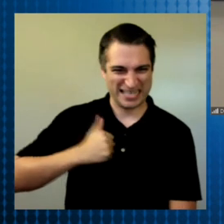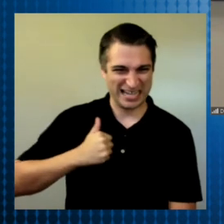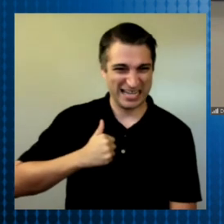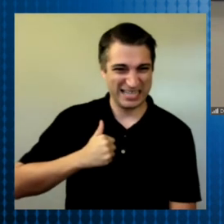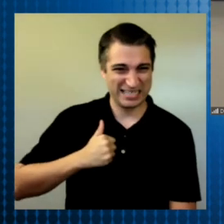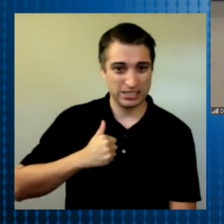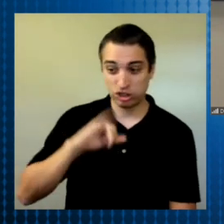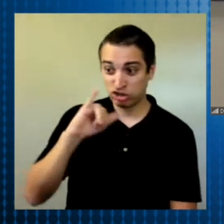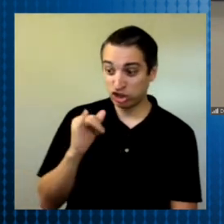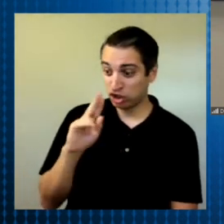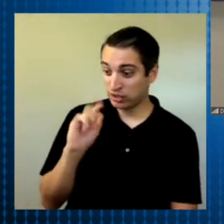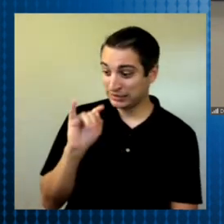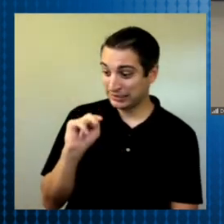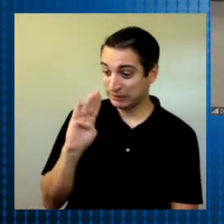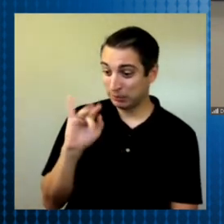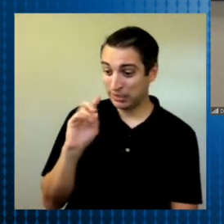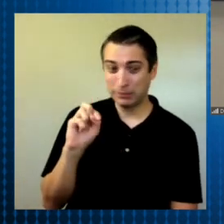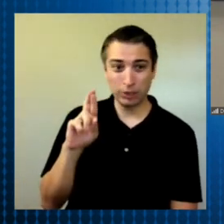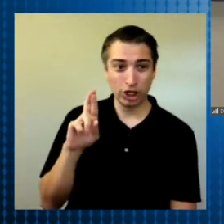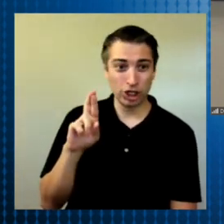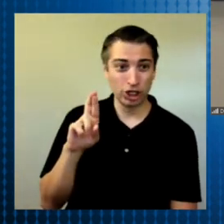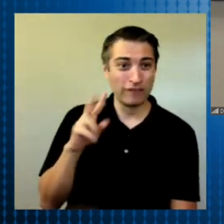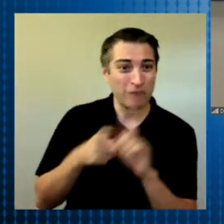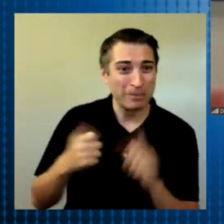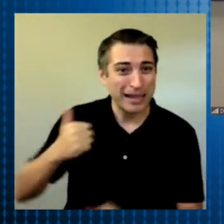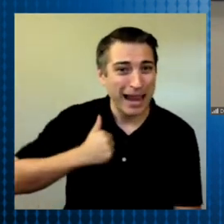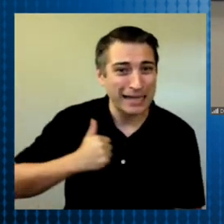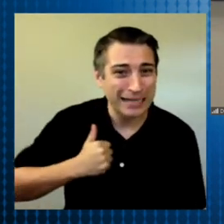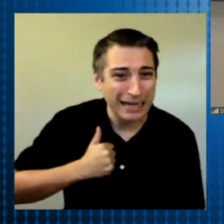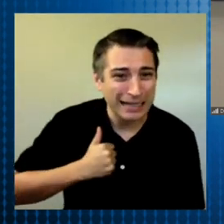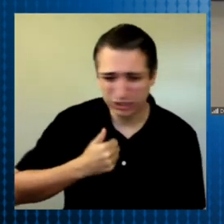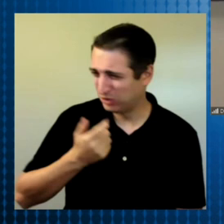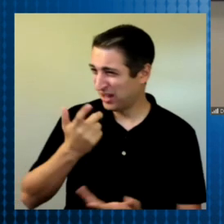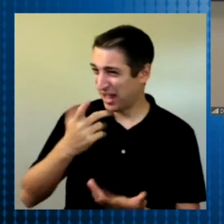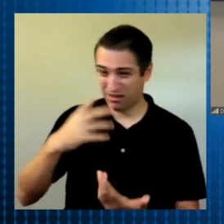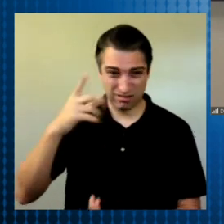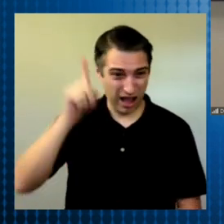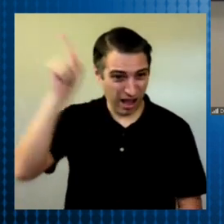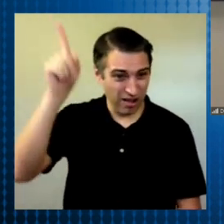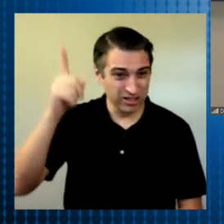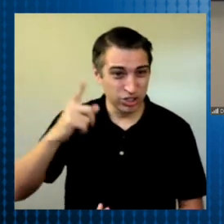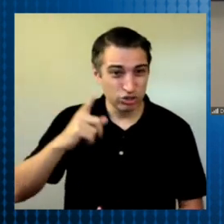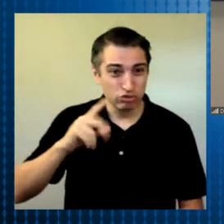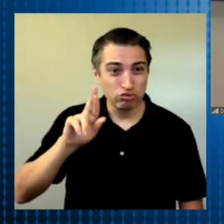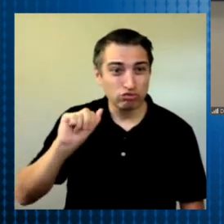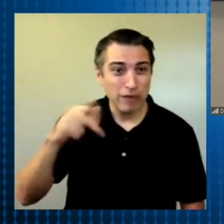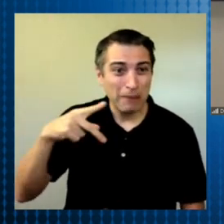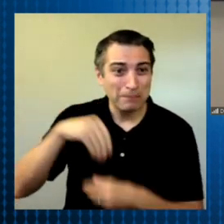Canada. He up in Canada rapping, you know, in the cold weather, you know? And somebody said, this boy got